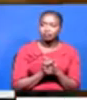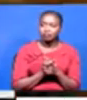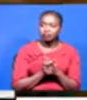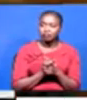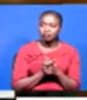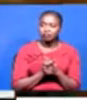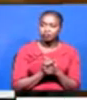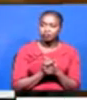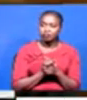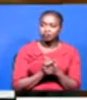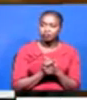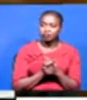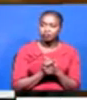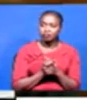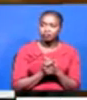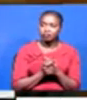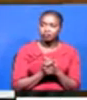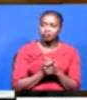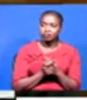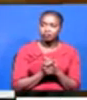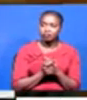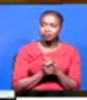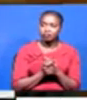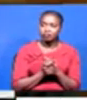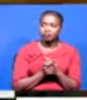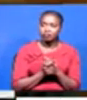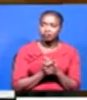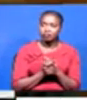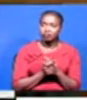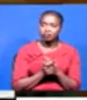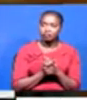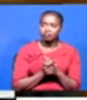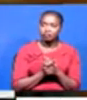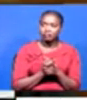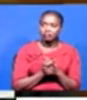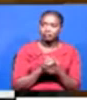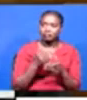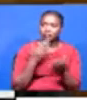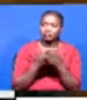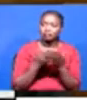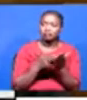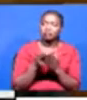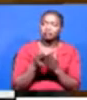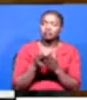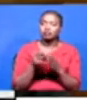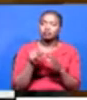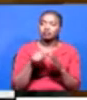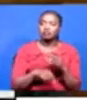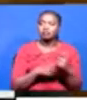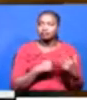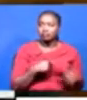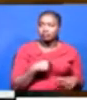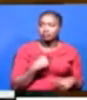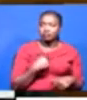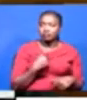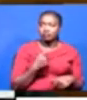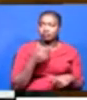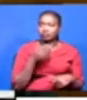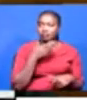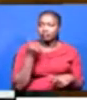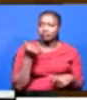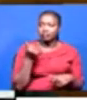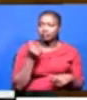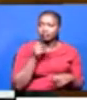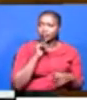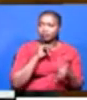managed to get this seat. I want to thank sincerely from the bottom of my heart the very best of a husband